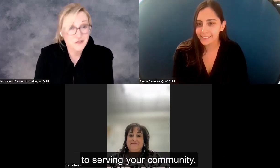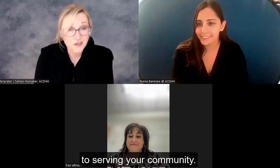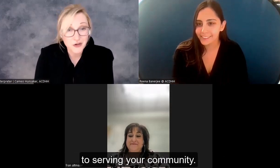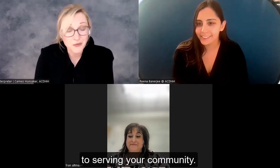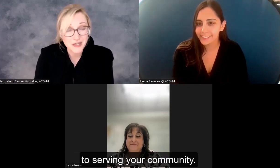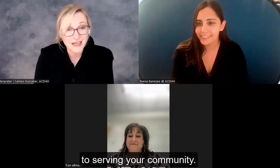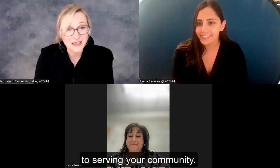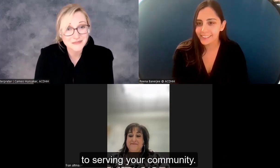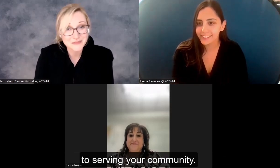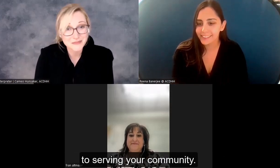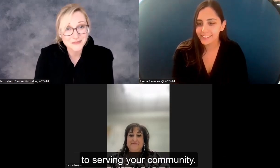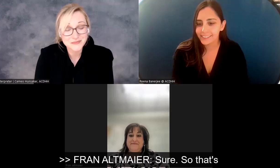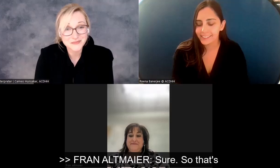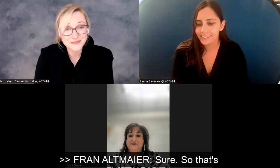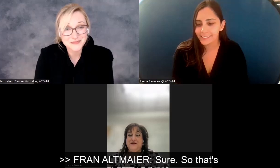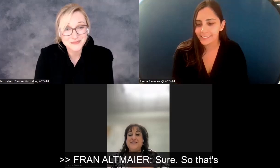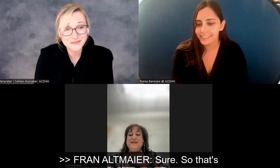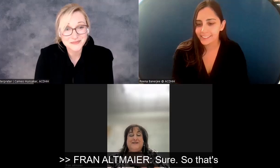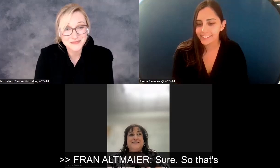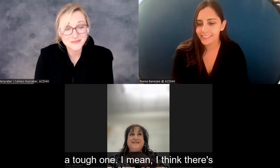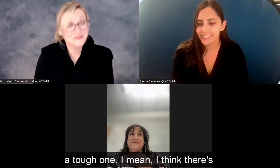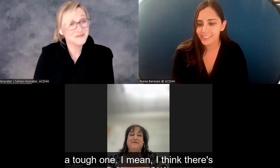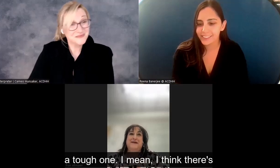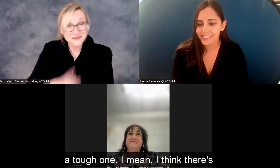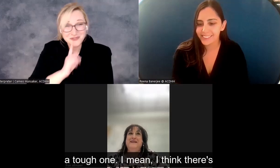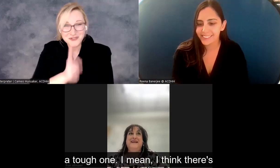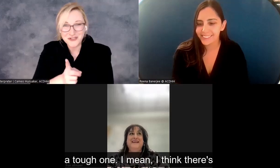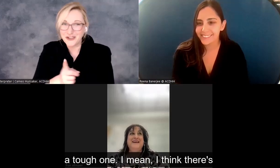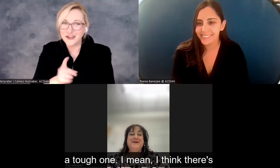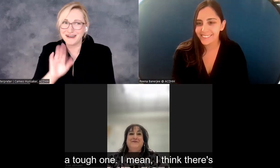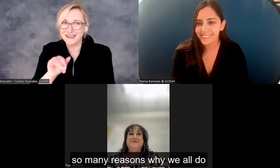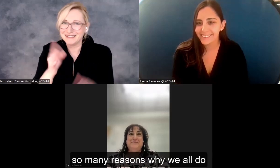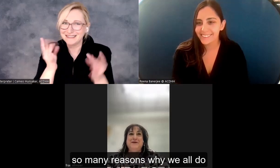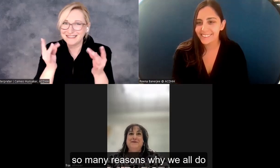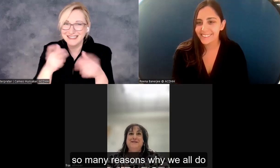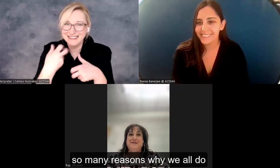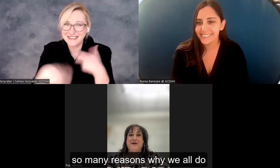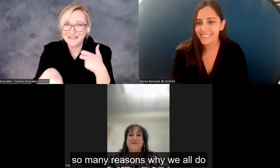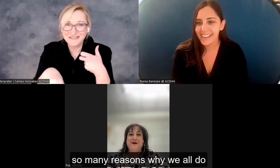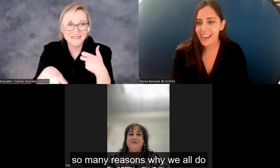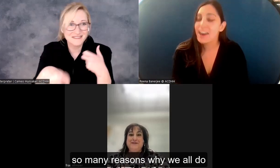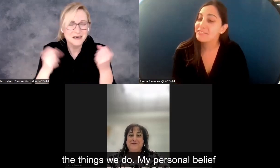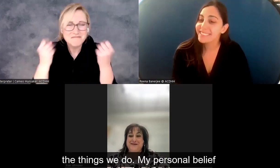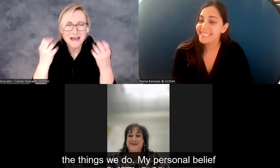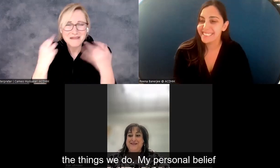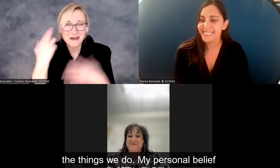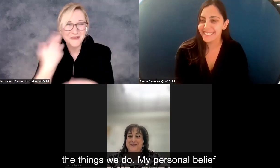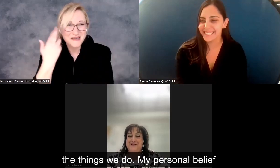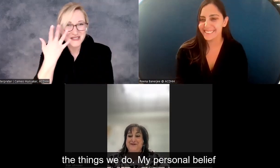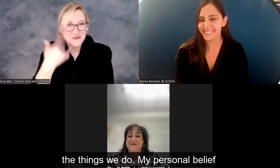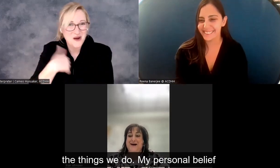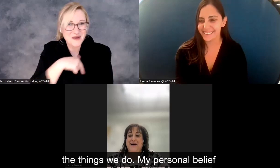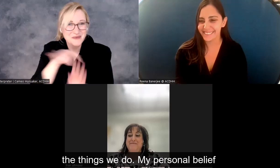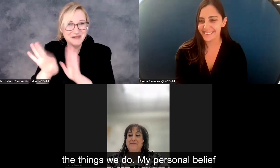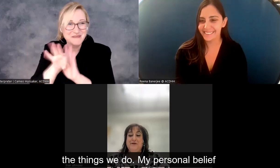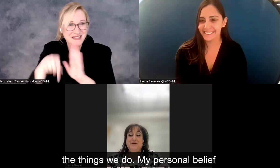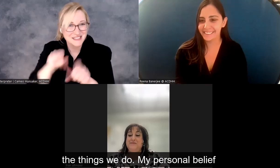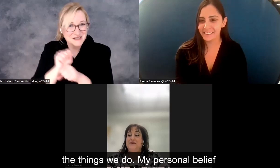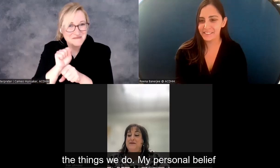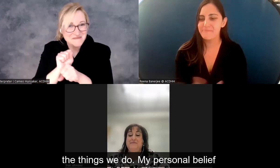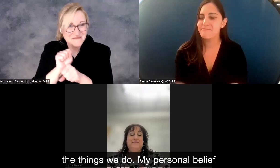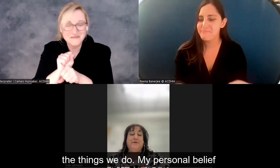to serving your community. Sure. So that's a tough one. I mean, I think there's so many reasons why we all do the things we do.